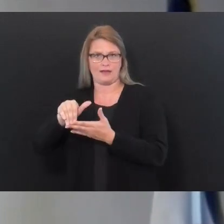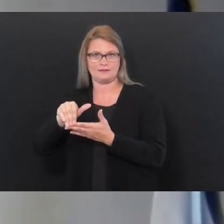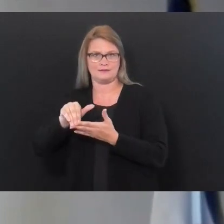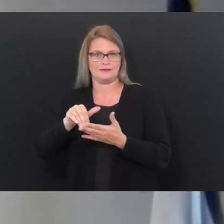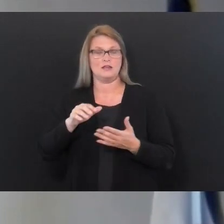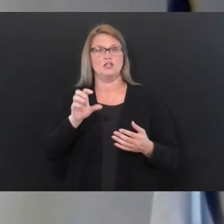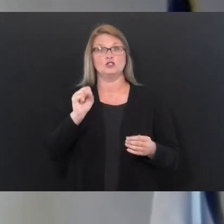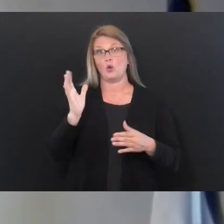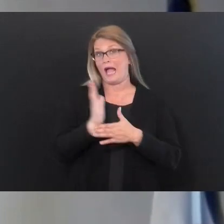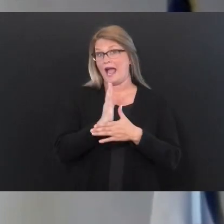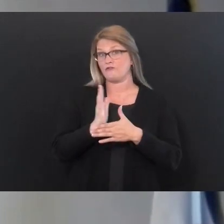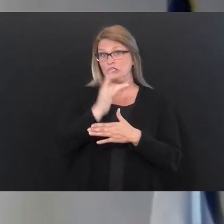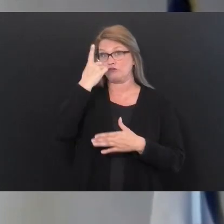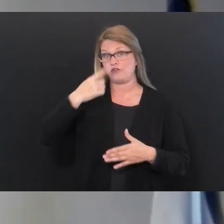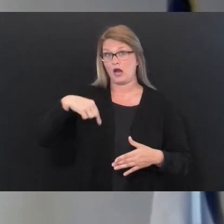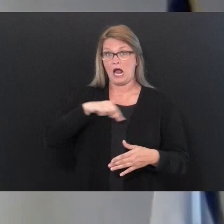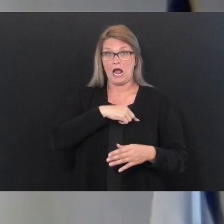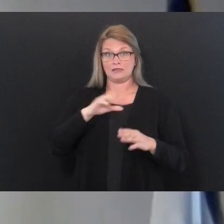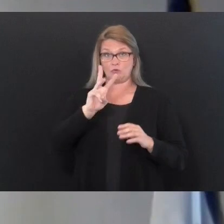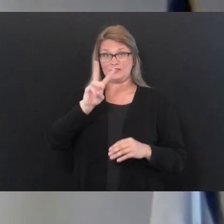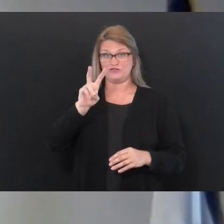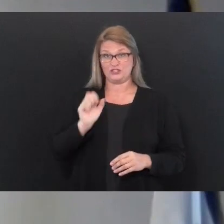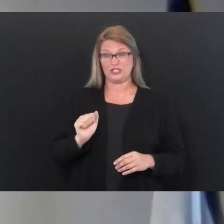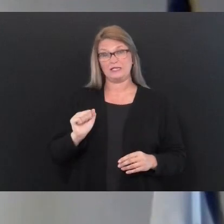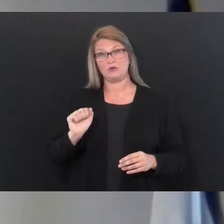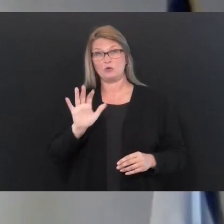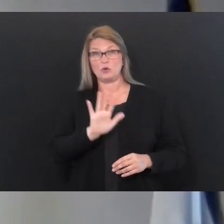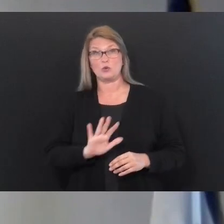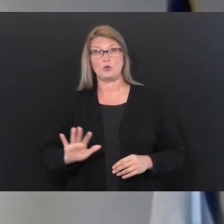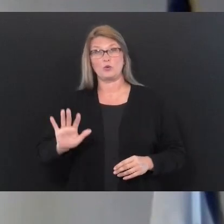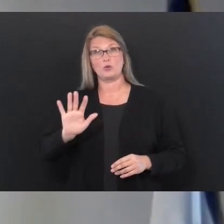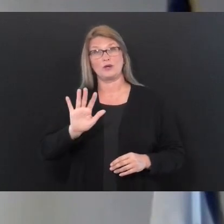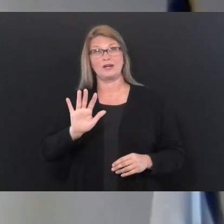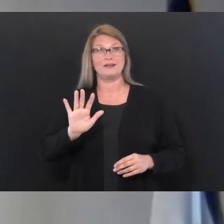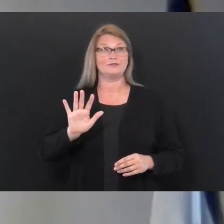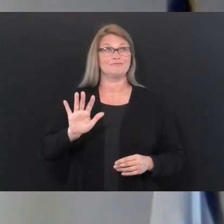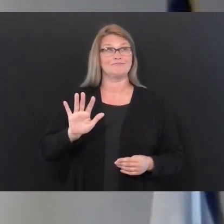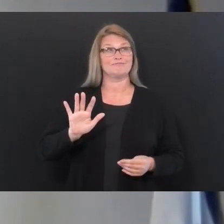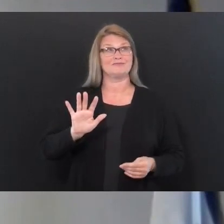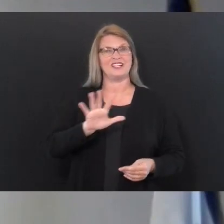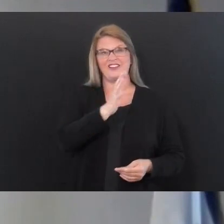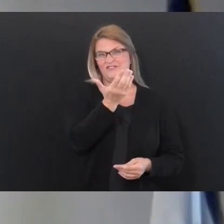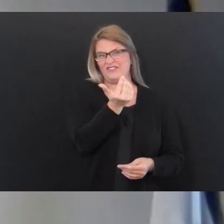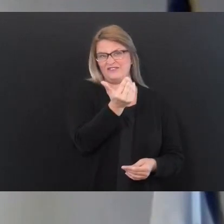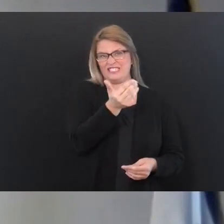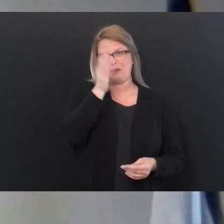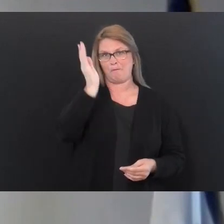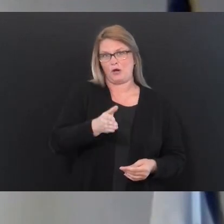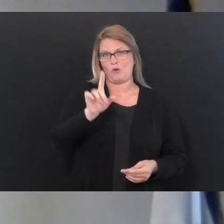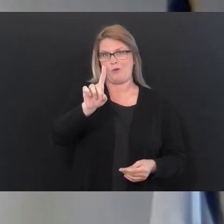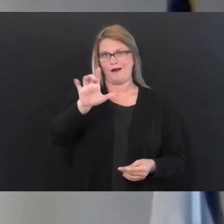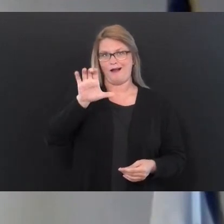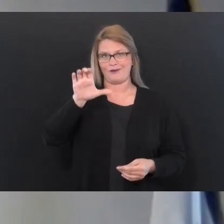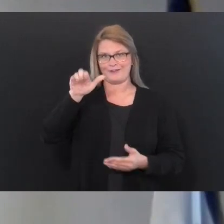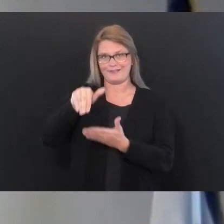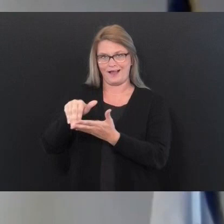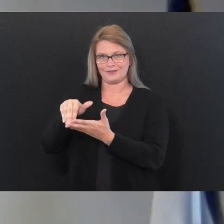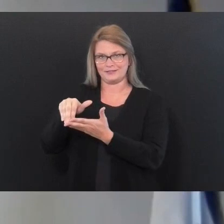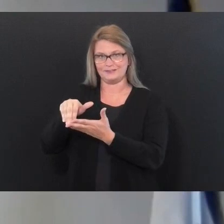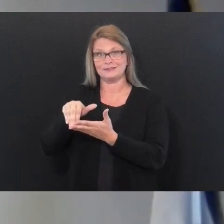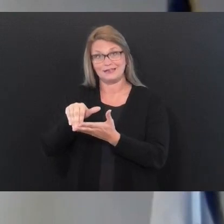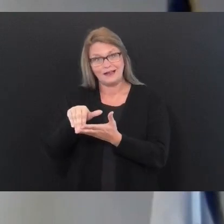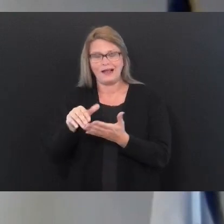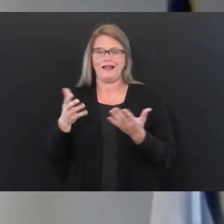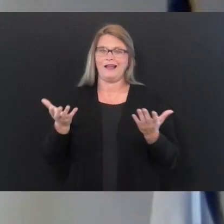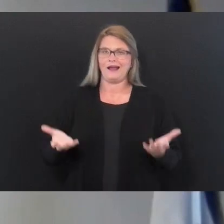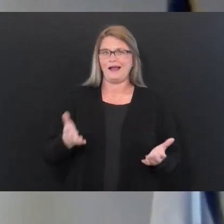we've been looking at more in the state has been, and around the country, has been more of around 15, based on some other models.